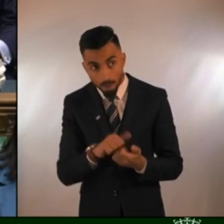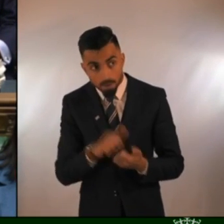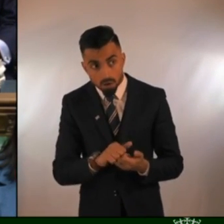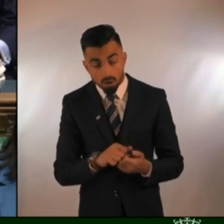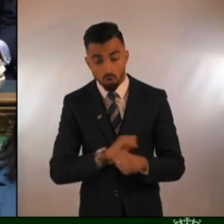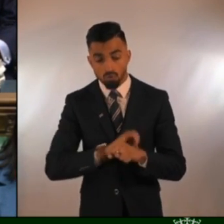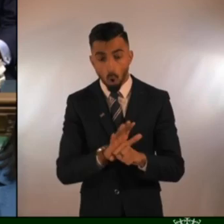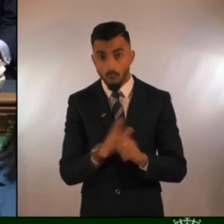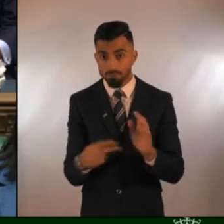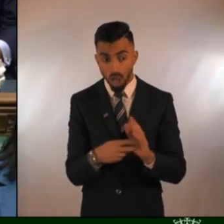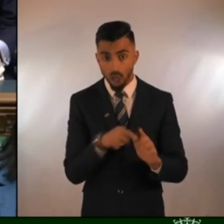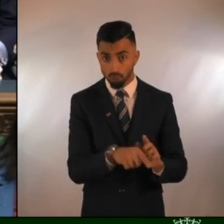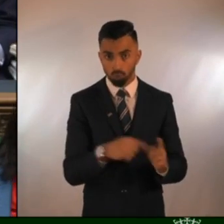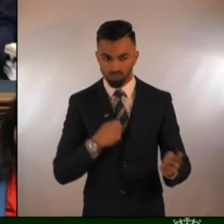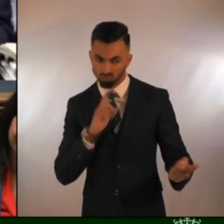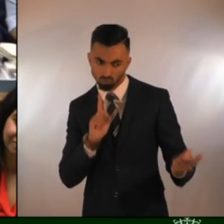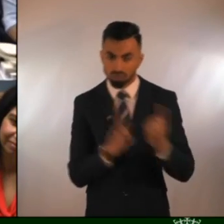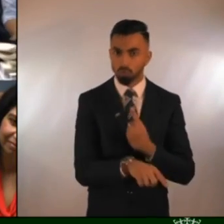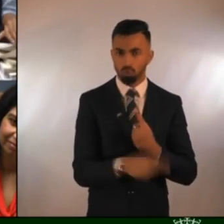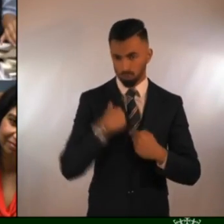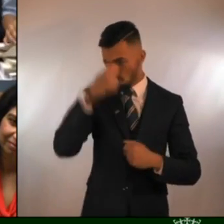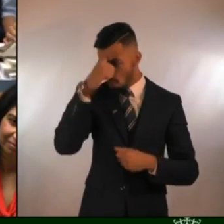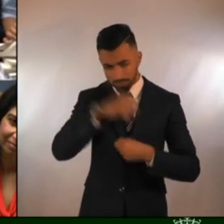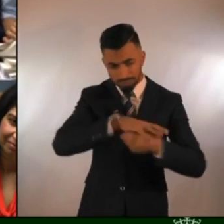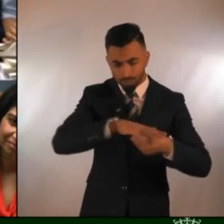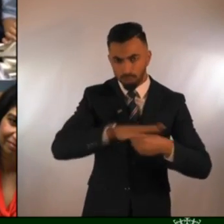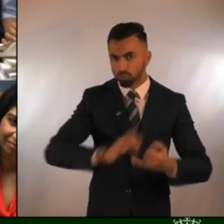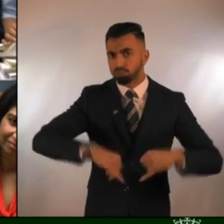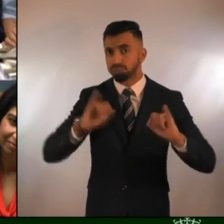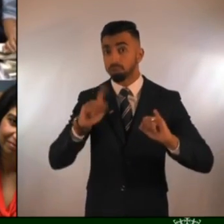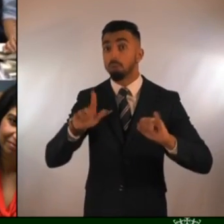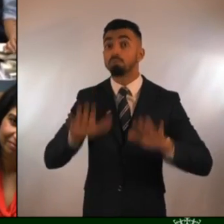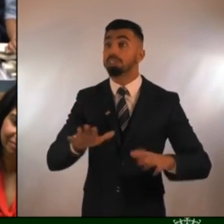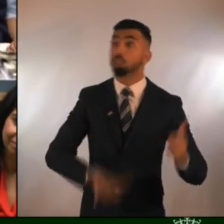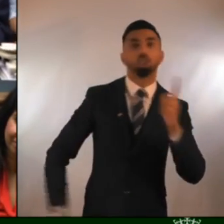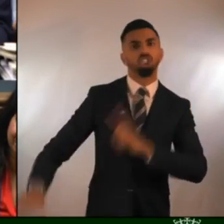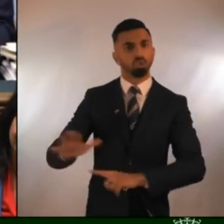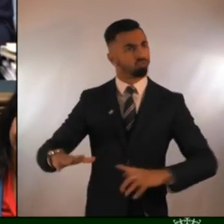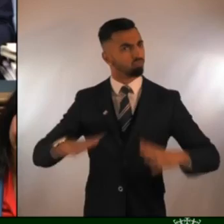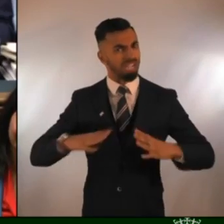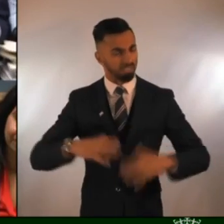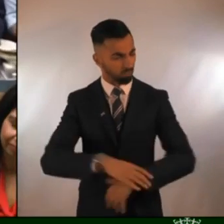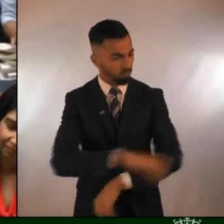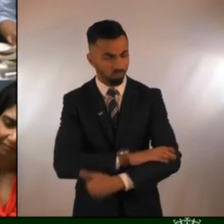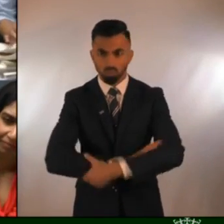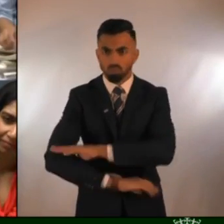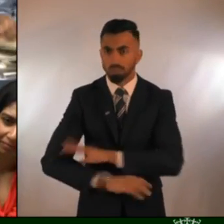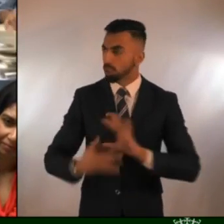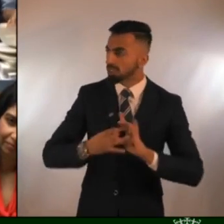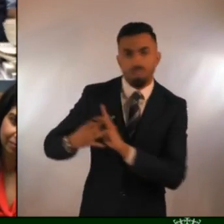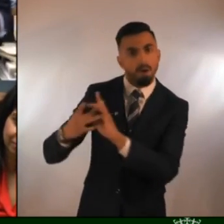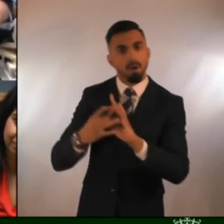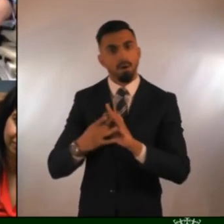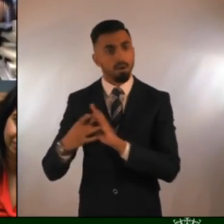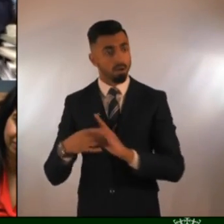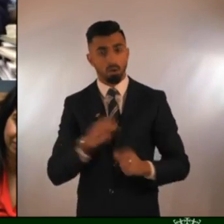a budget delivered in challenging times. We will rise to this moment. We will get through this together. This budget